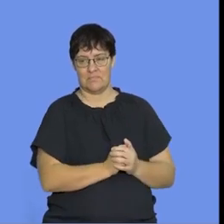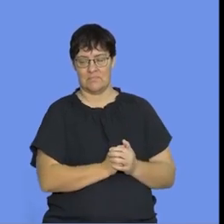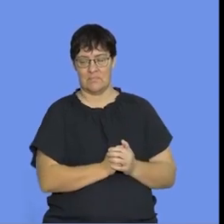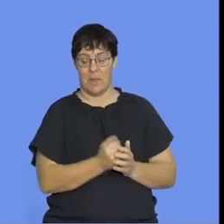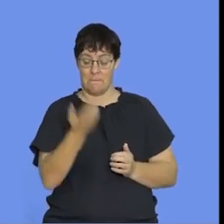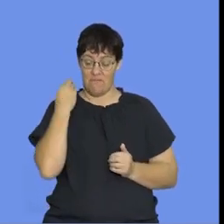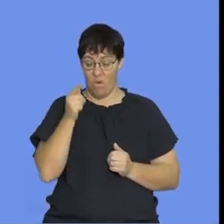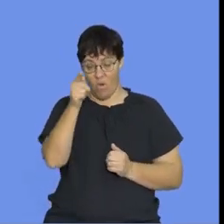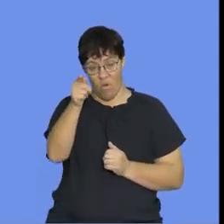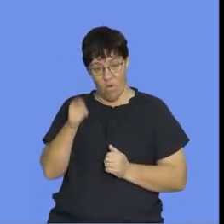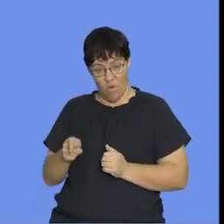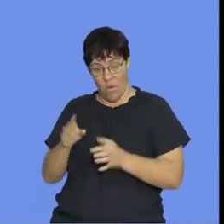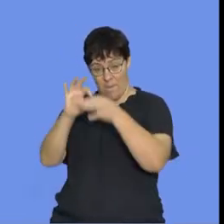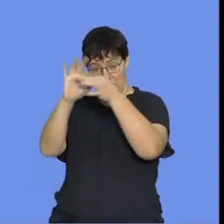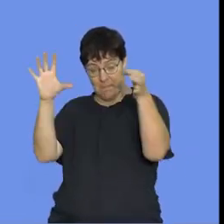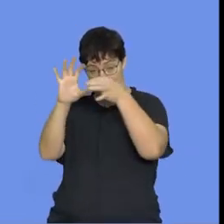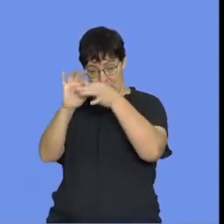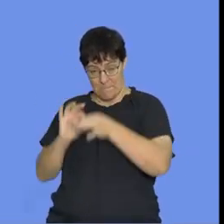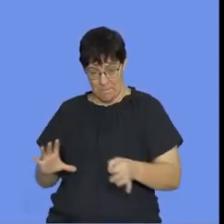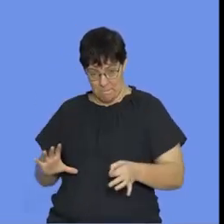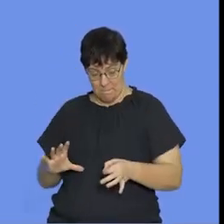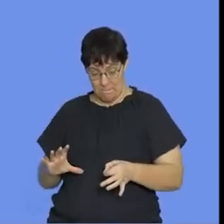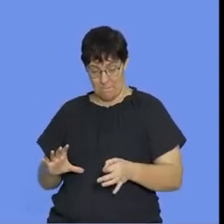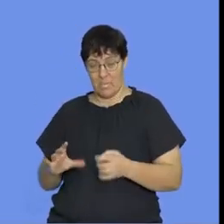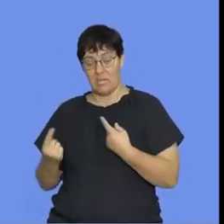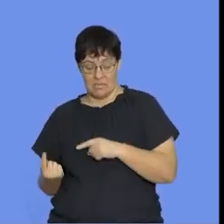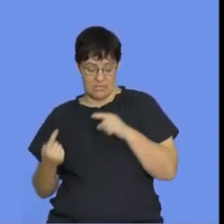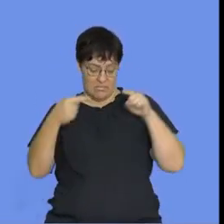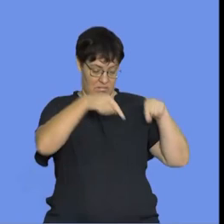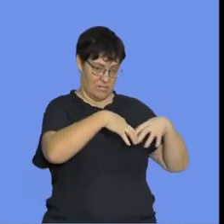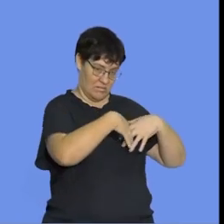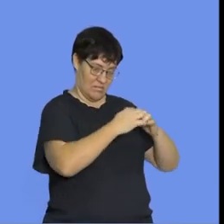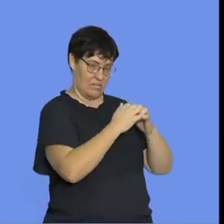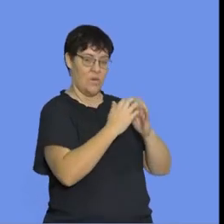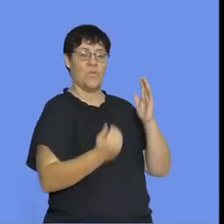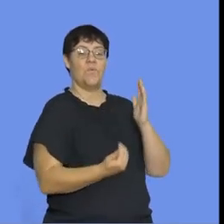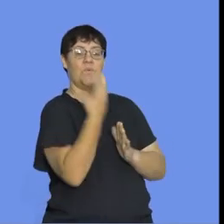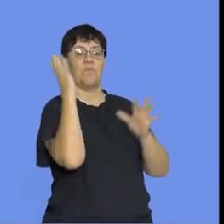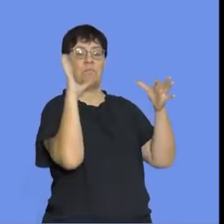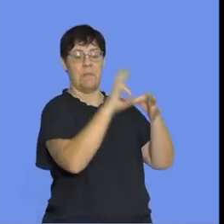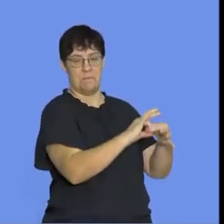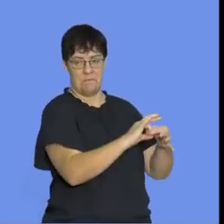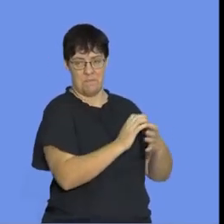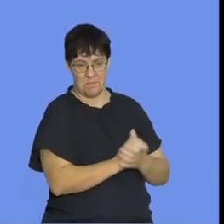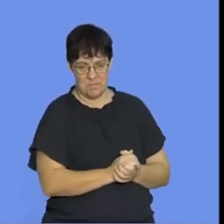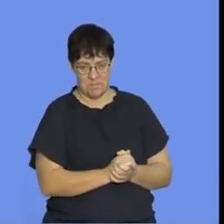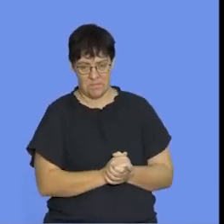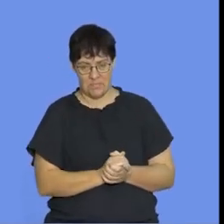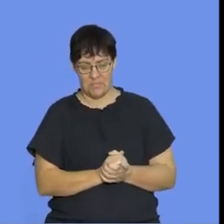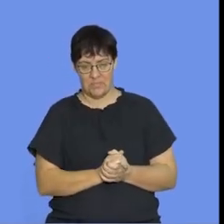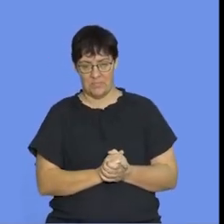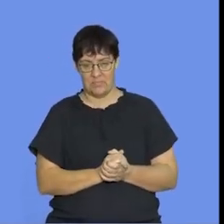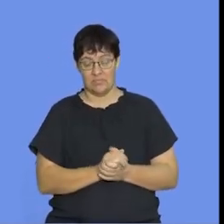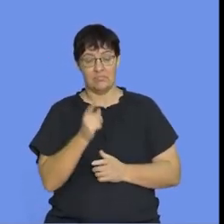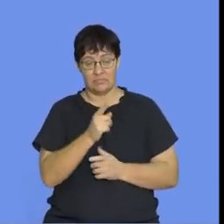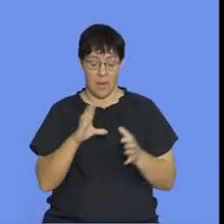existing bonds were first broken, okay, and so that new bonds can be formed. So if we can quickly go back, now the new bonds